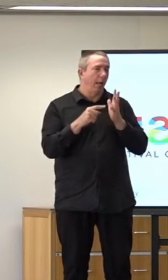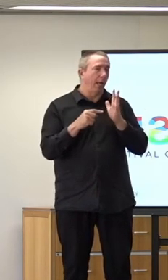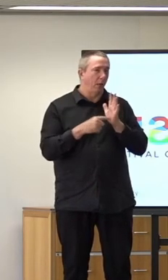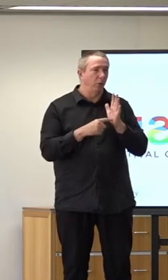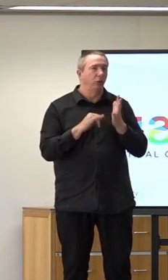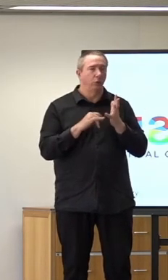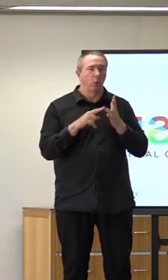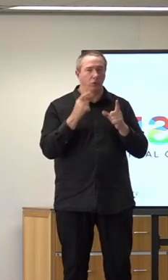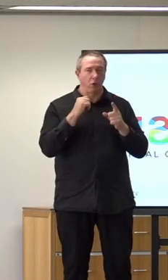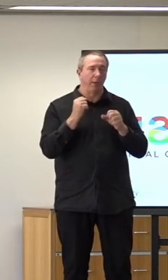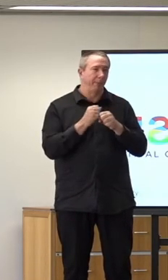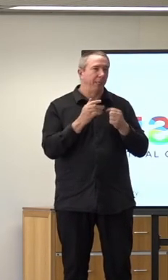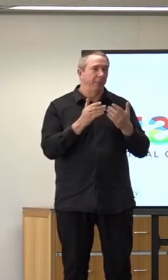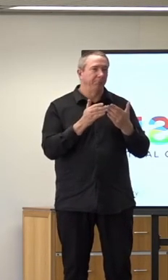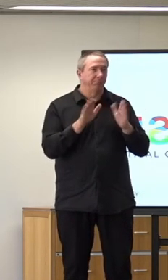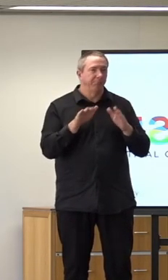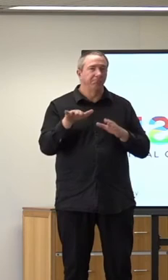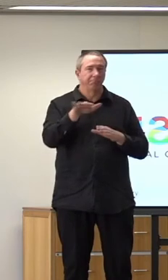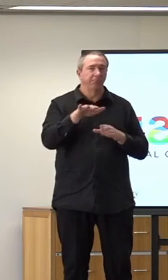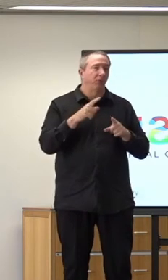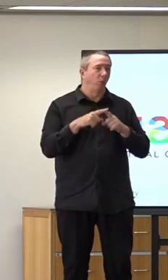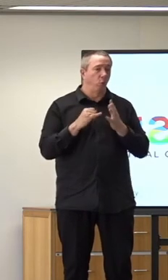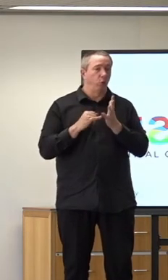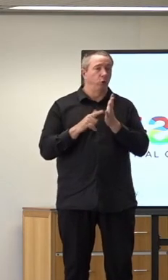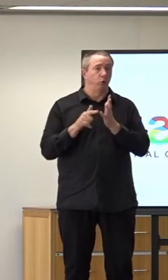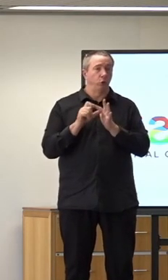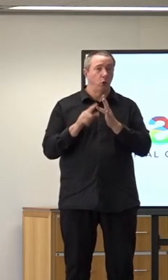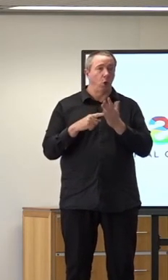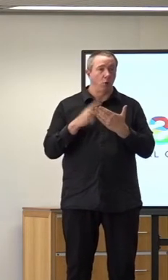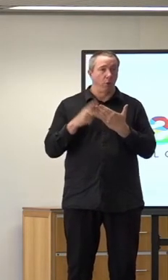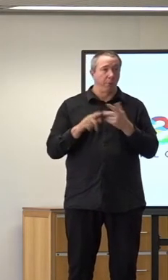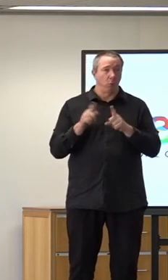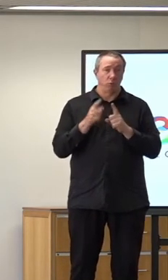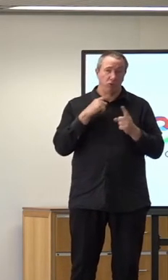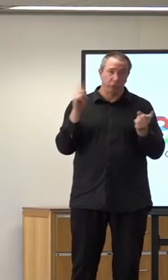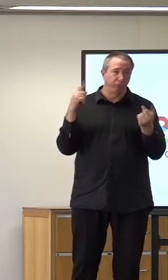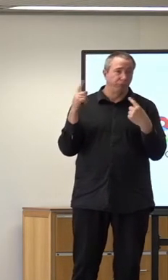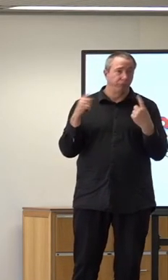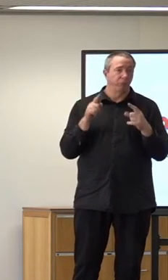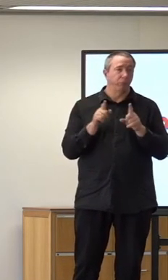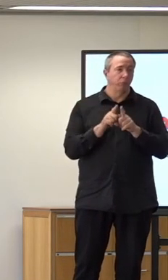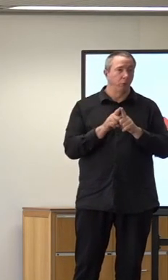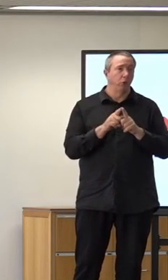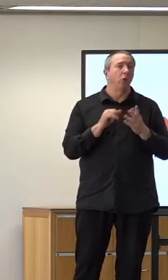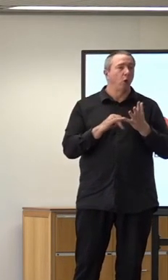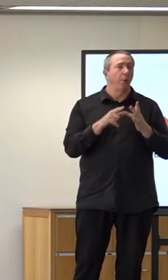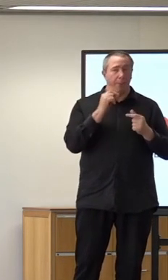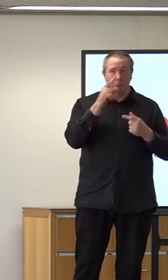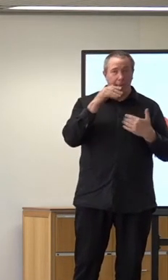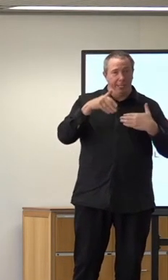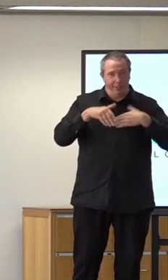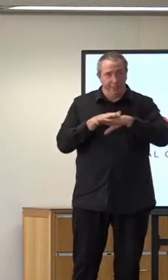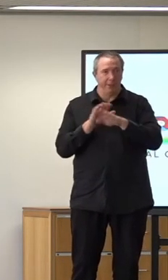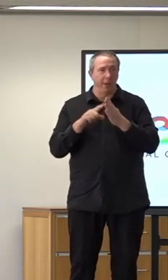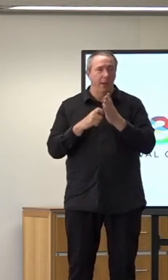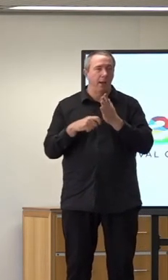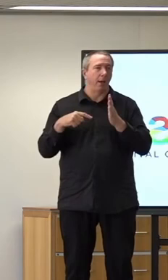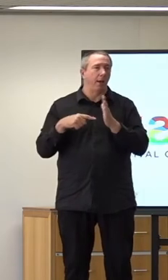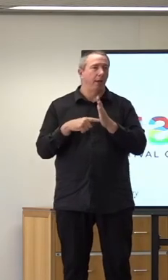guess, in a certain degree, particularly the studio program as well. So there are entry points. And then I think, you